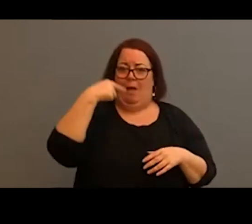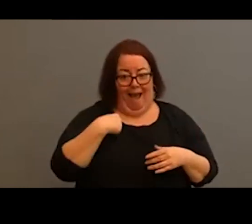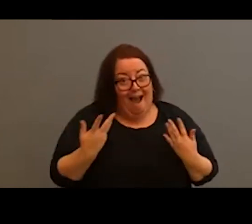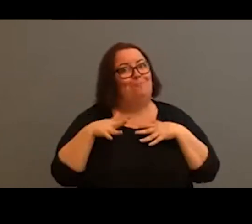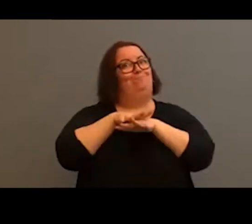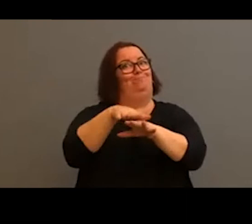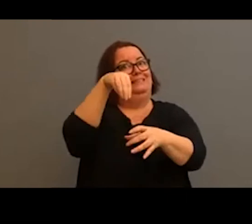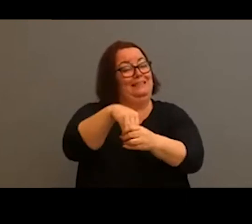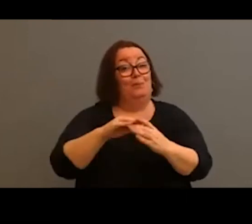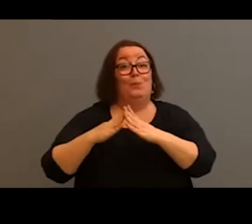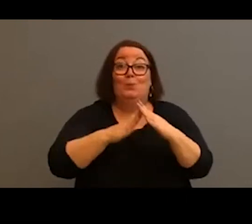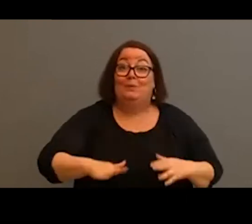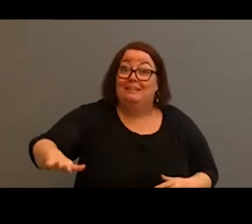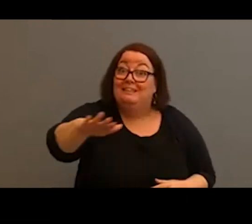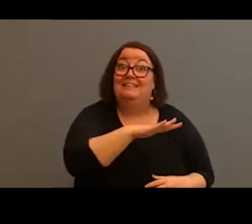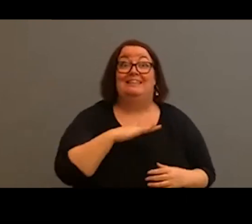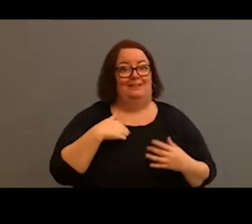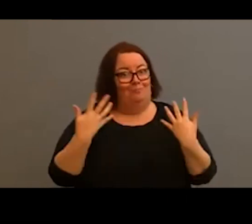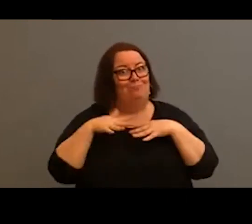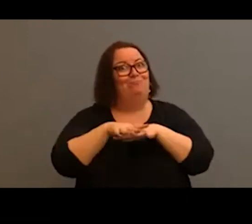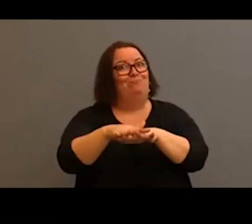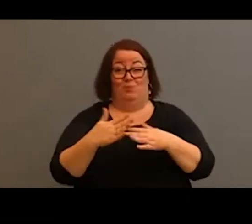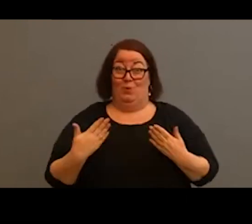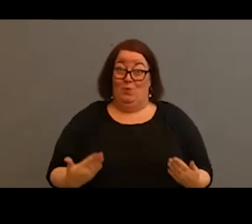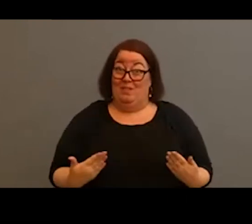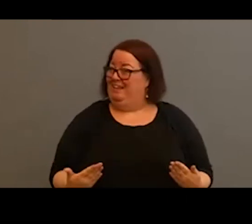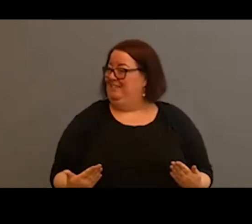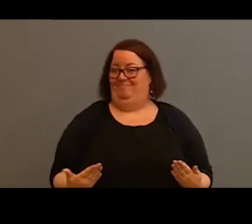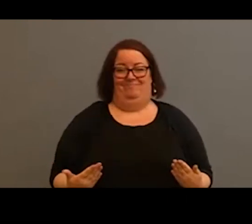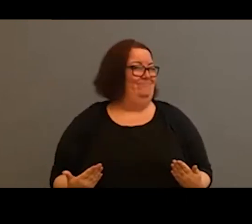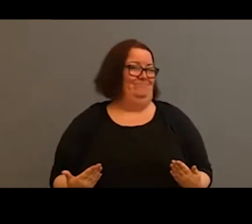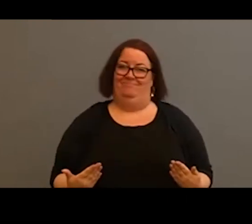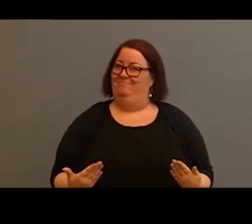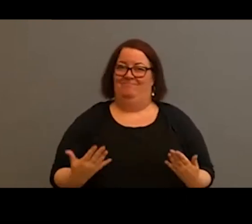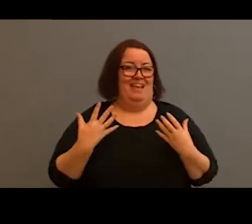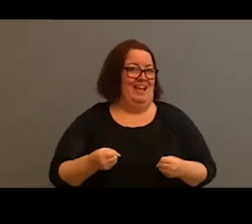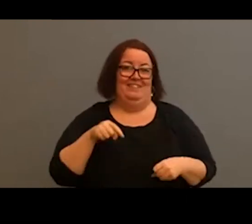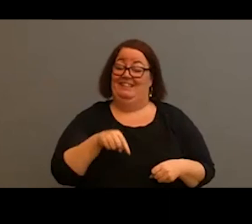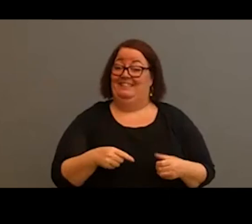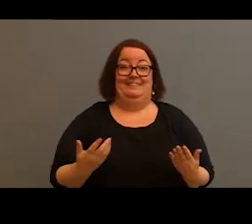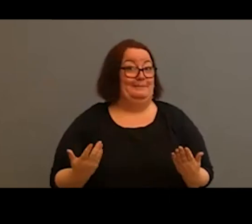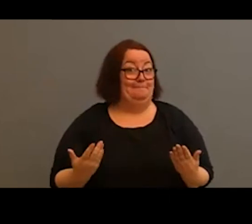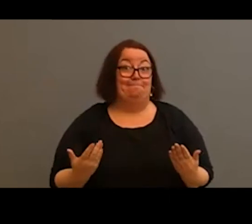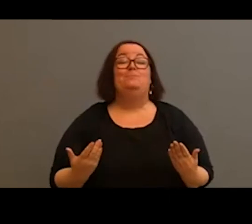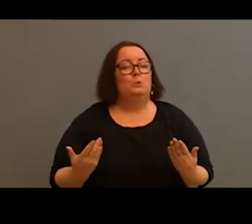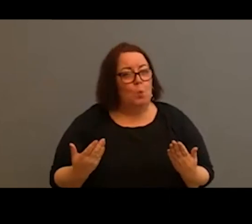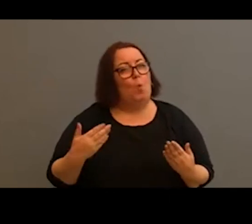sustainable. Having large groups of people unable to be employees,